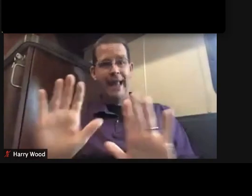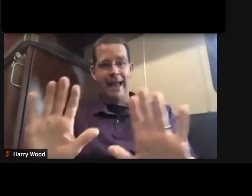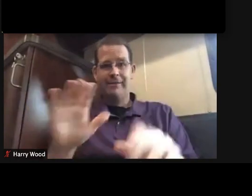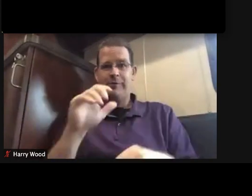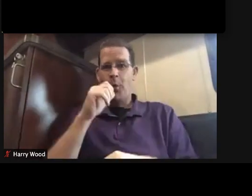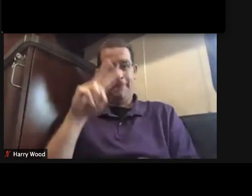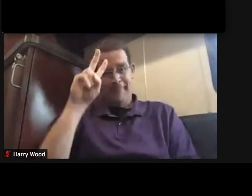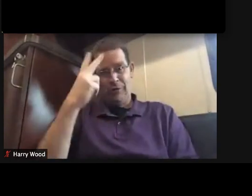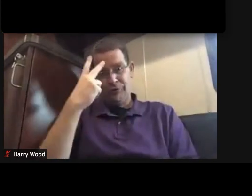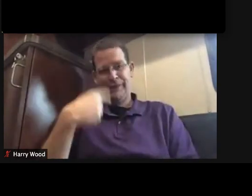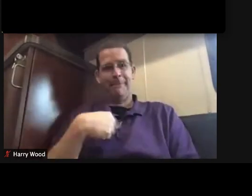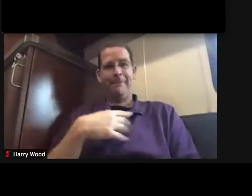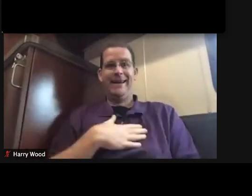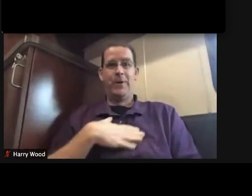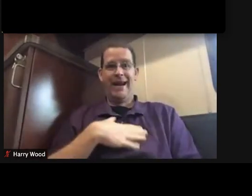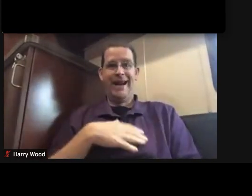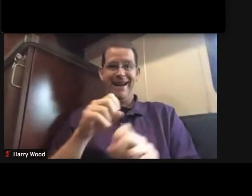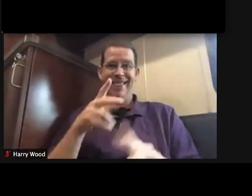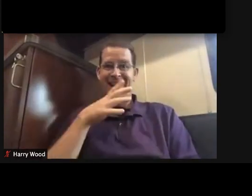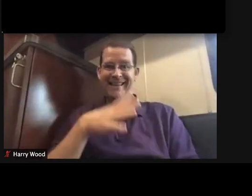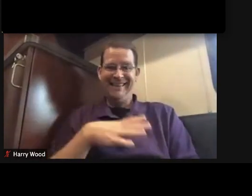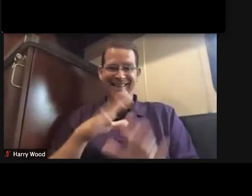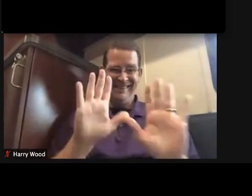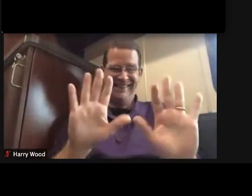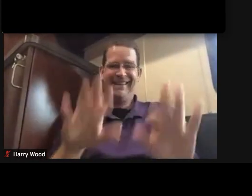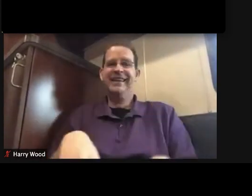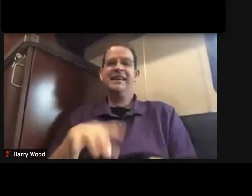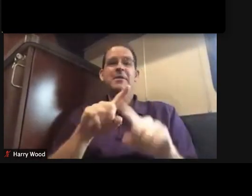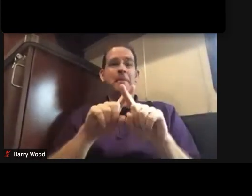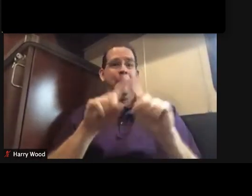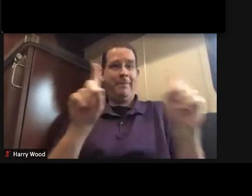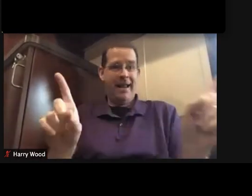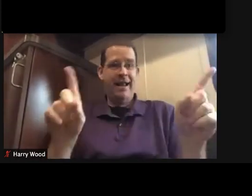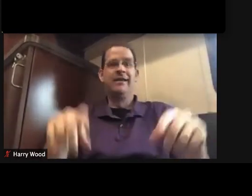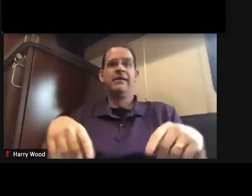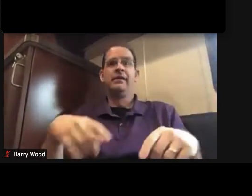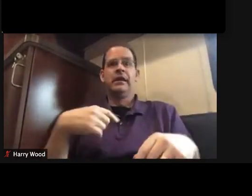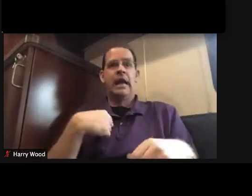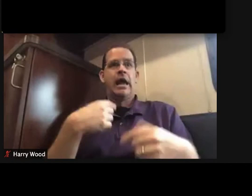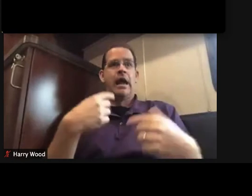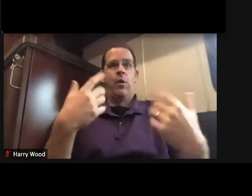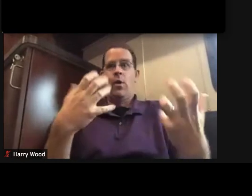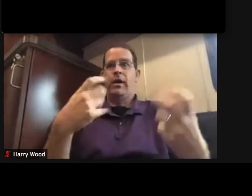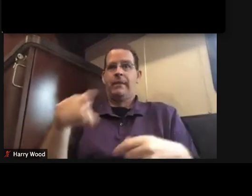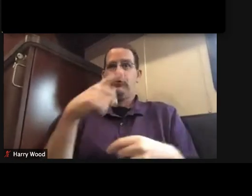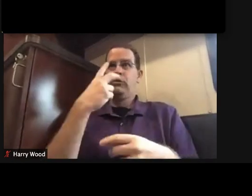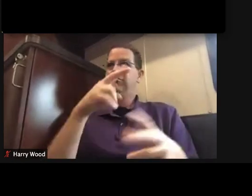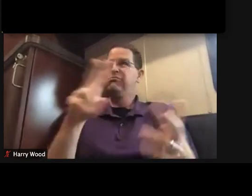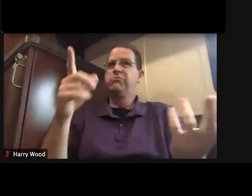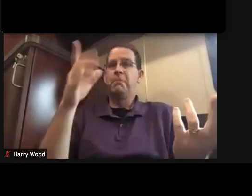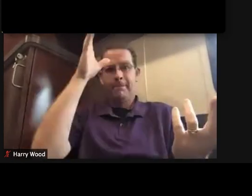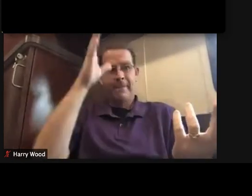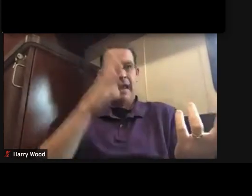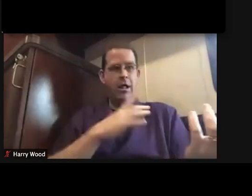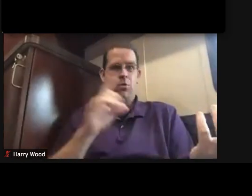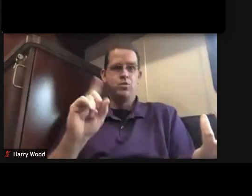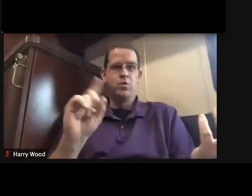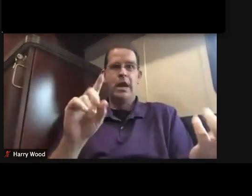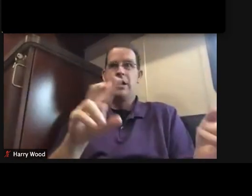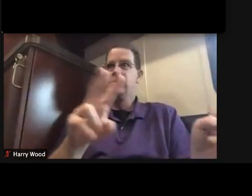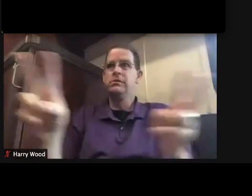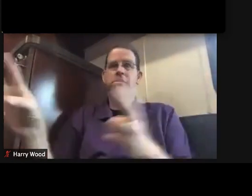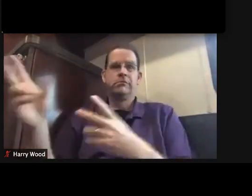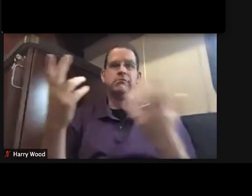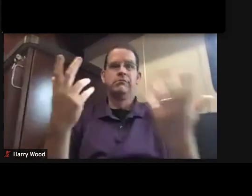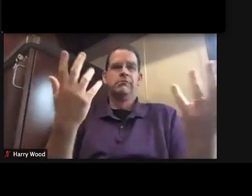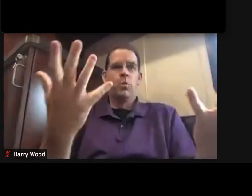And there's nothing wrong with that at all. Don't misunderstand what I'm saying, ladies. But I really wanted